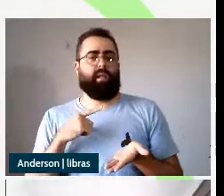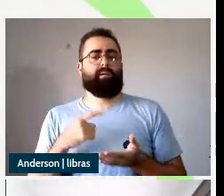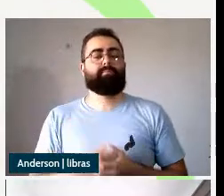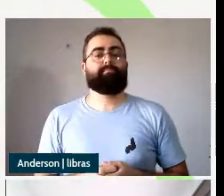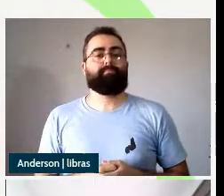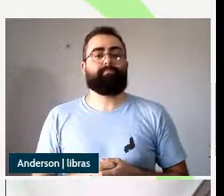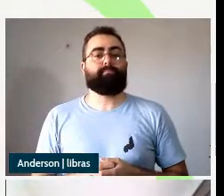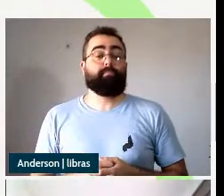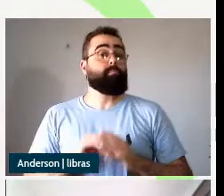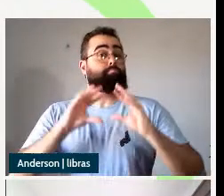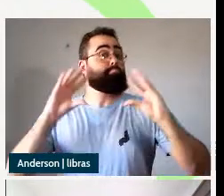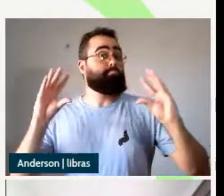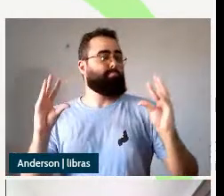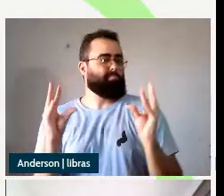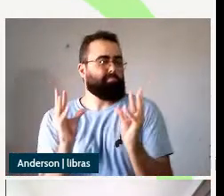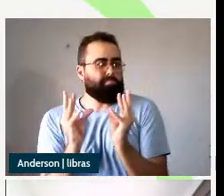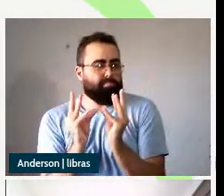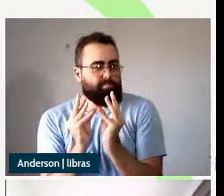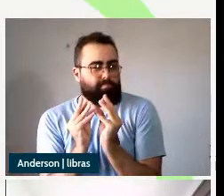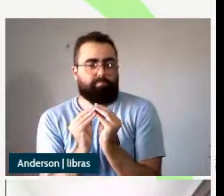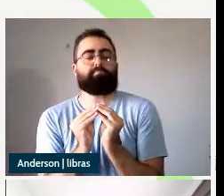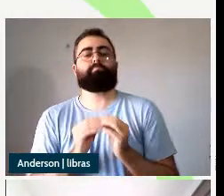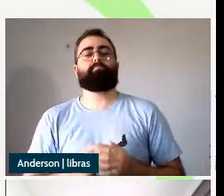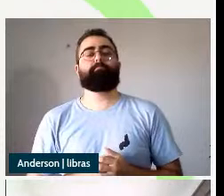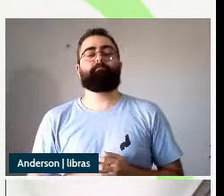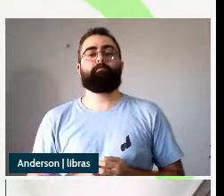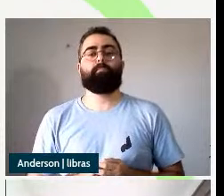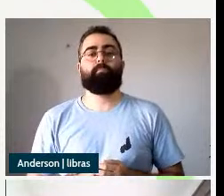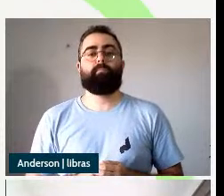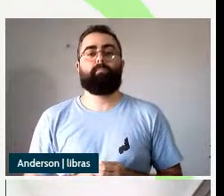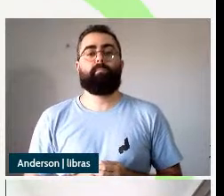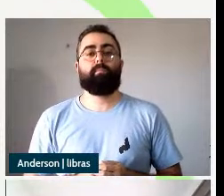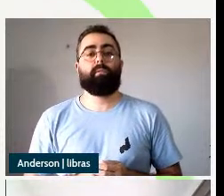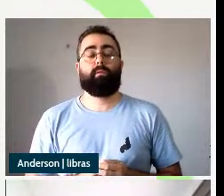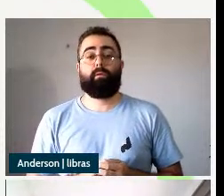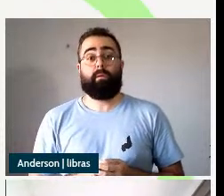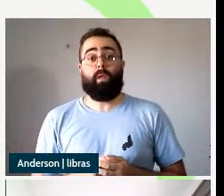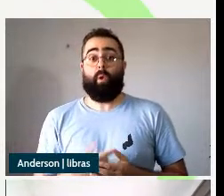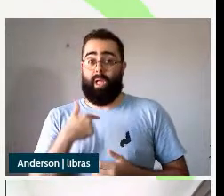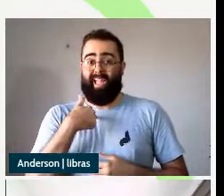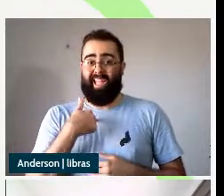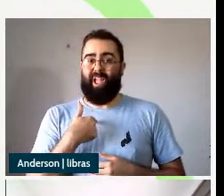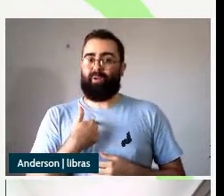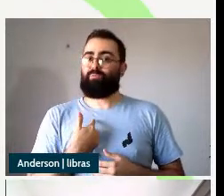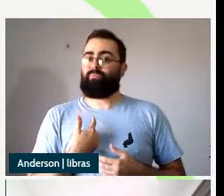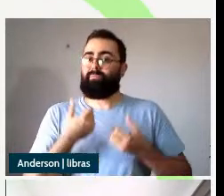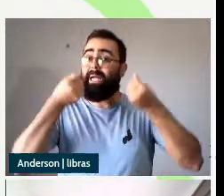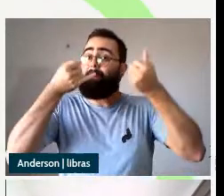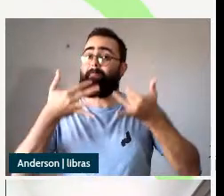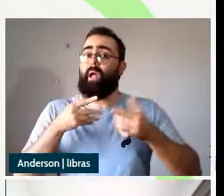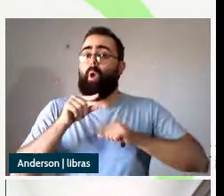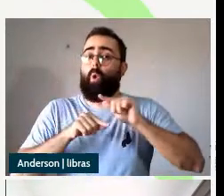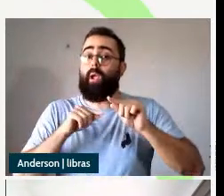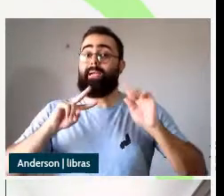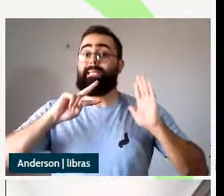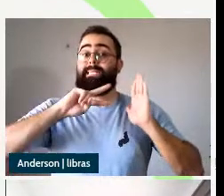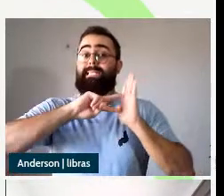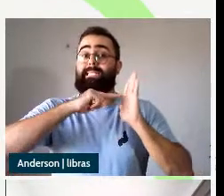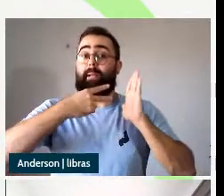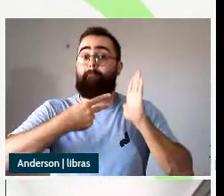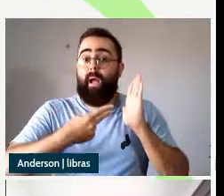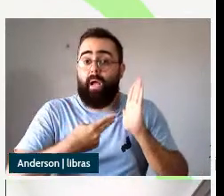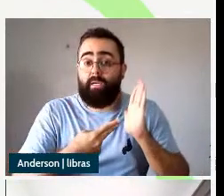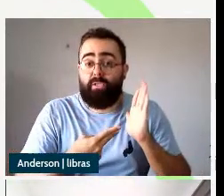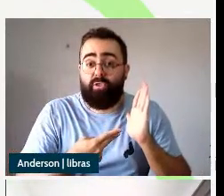conclude and yeah I have argued that semantics does not exhaust the effects of